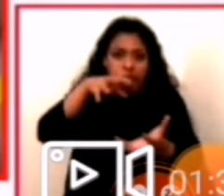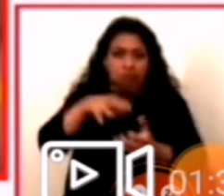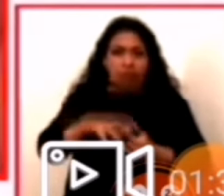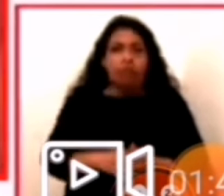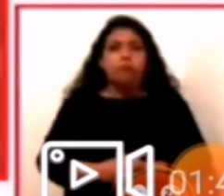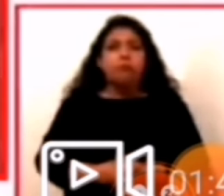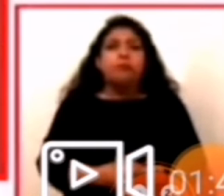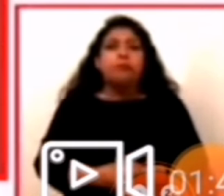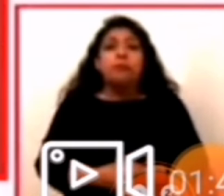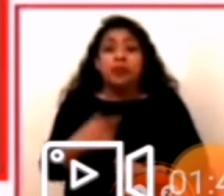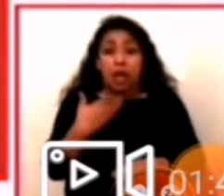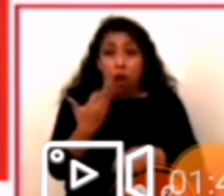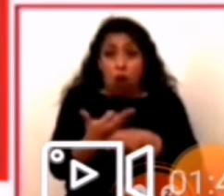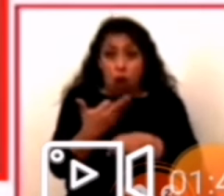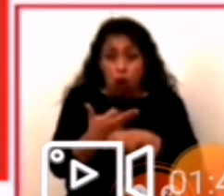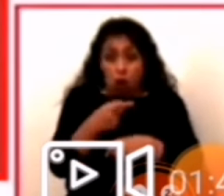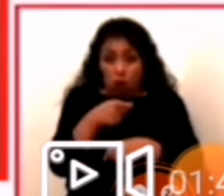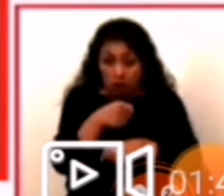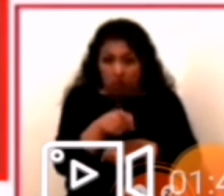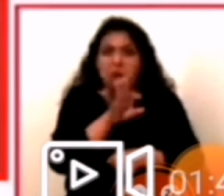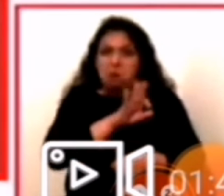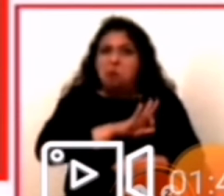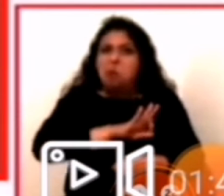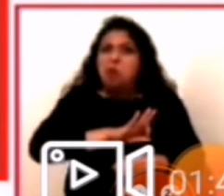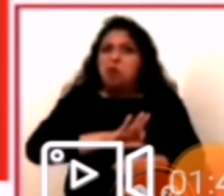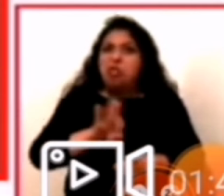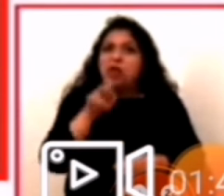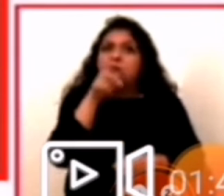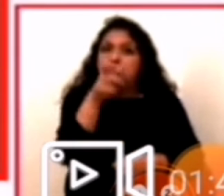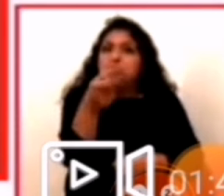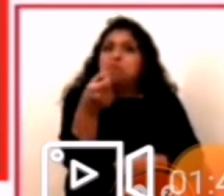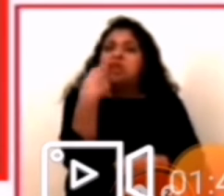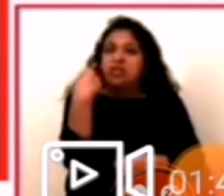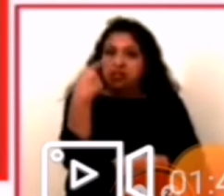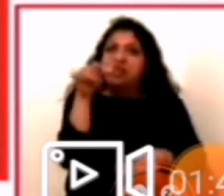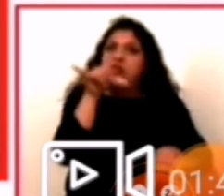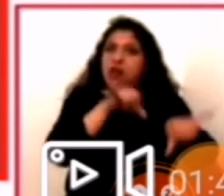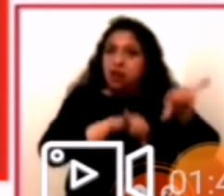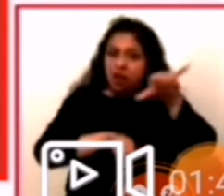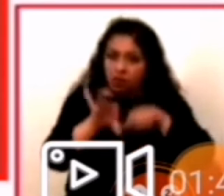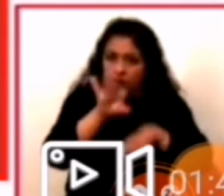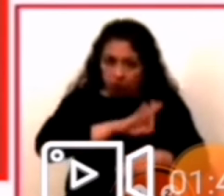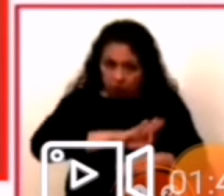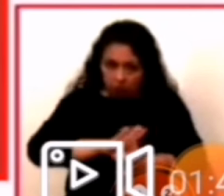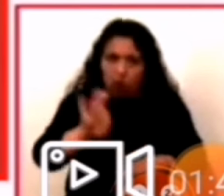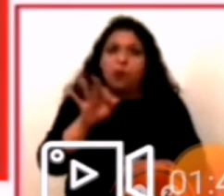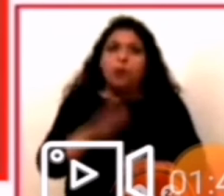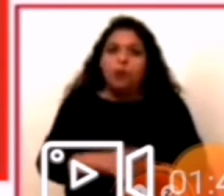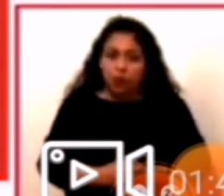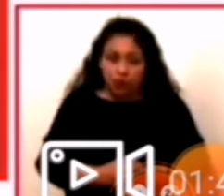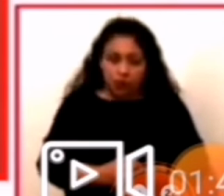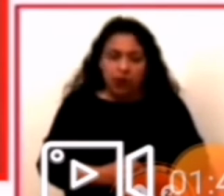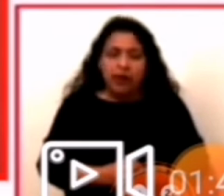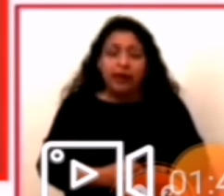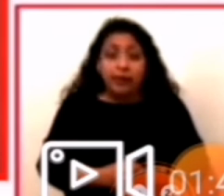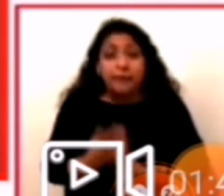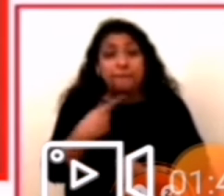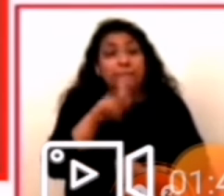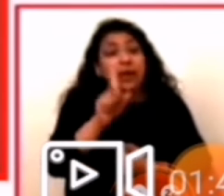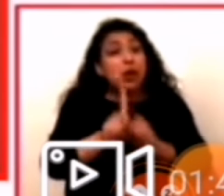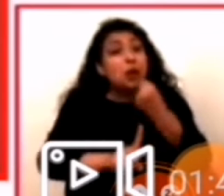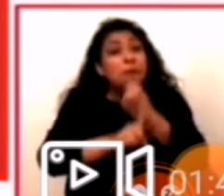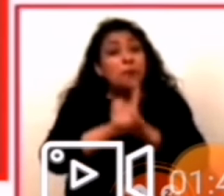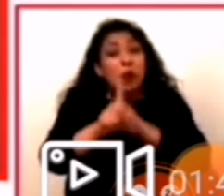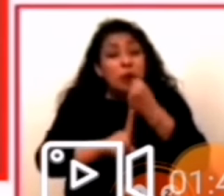right now, what we're doing, it's possible in the laboratory to make drugs like this right now. But the problem with it is the fact that if